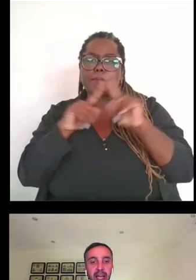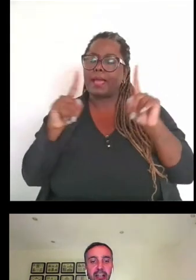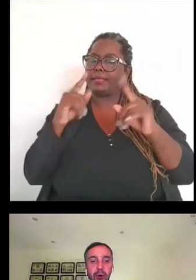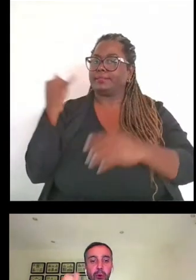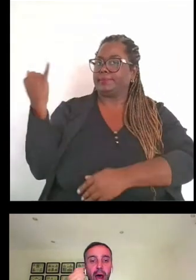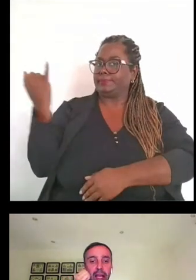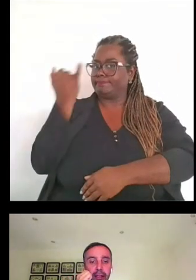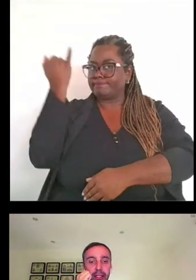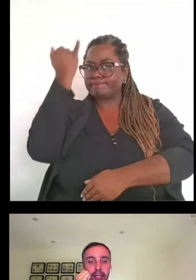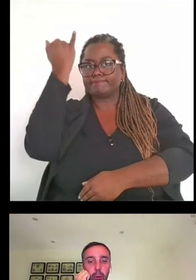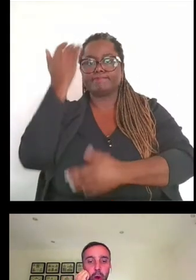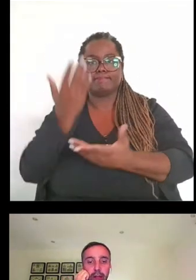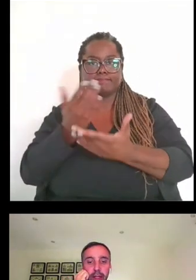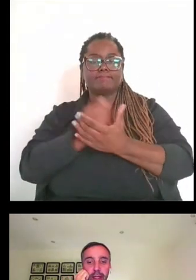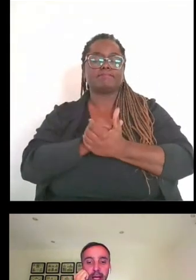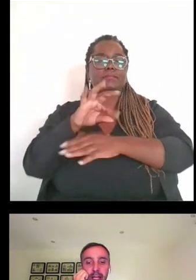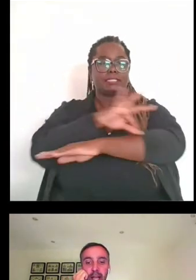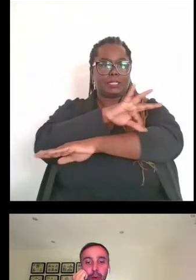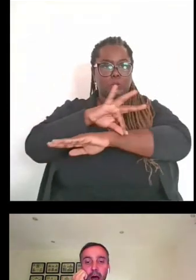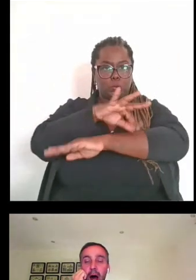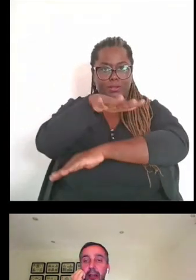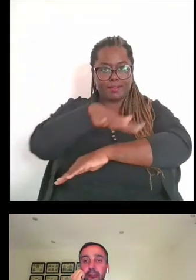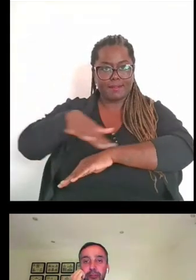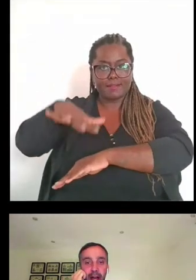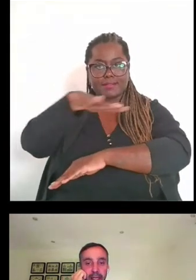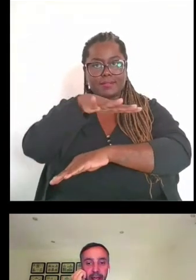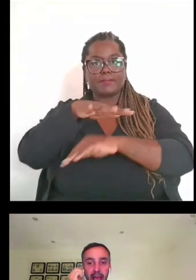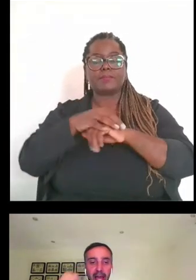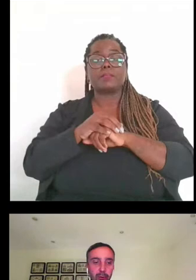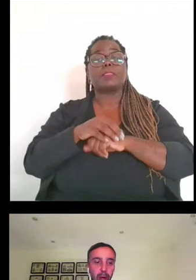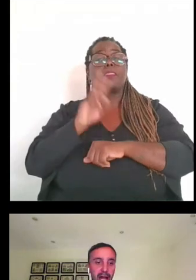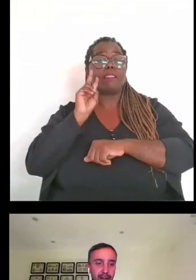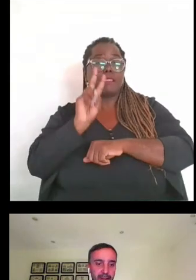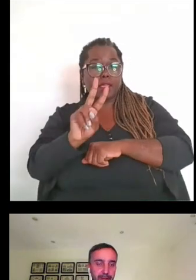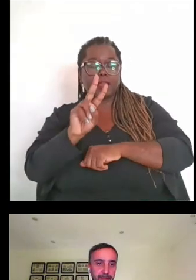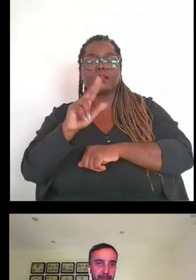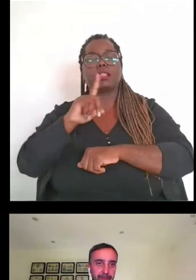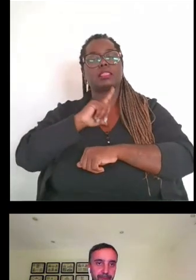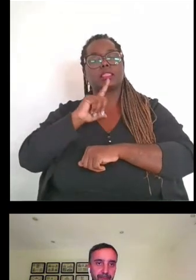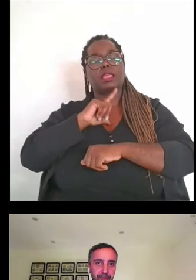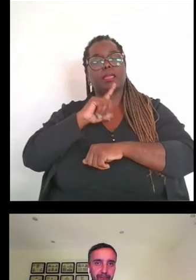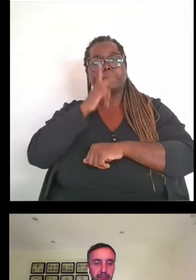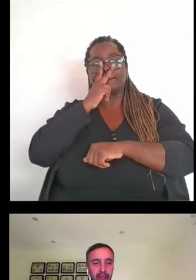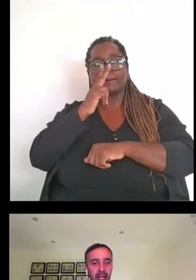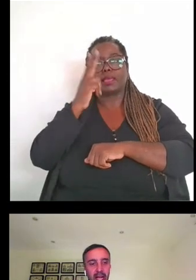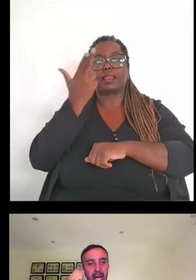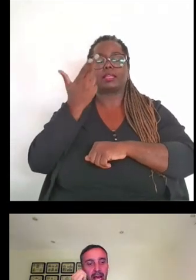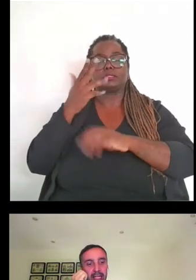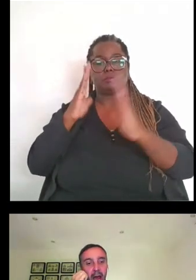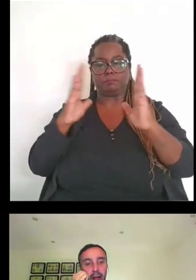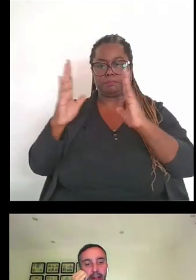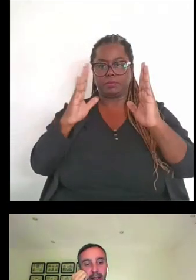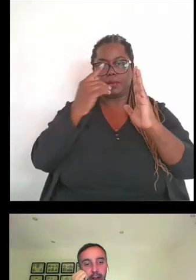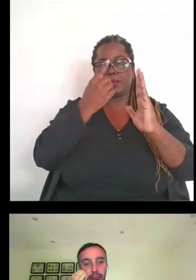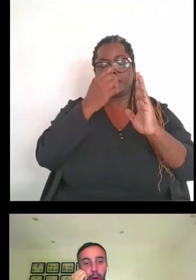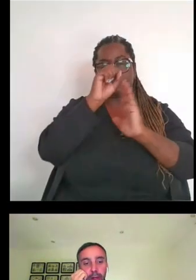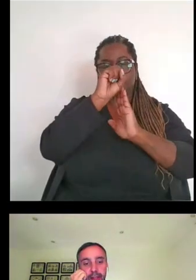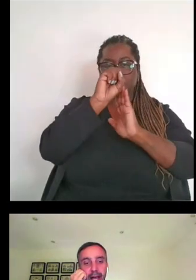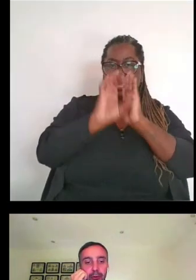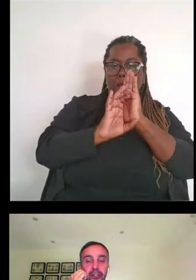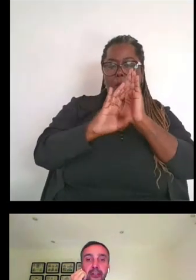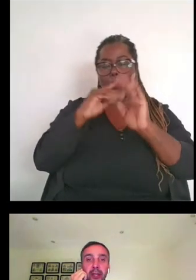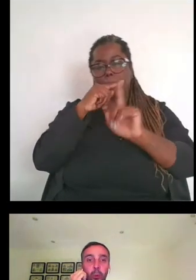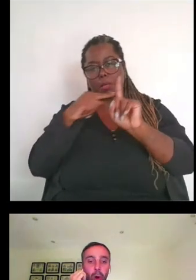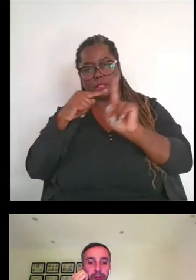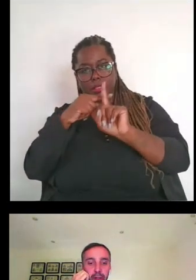modernity in a variety in quality that we hardly find anywhere else the architect